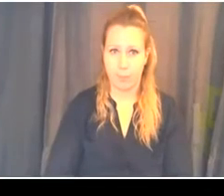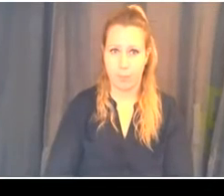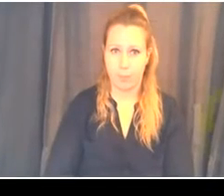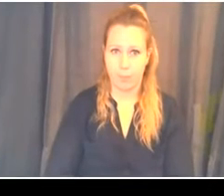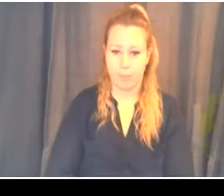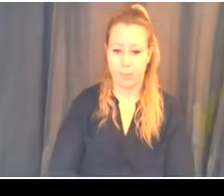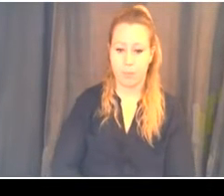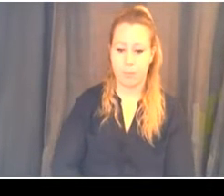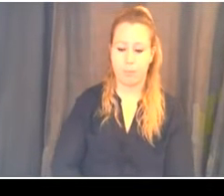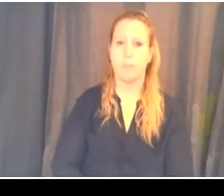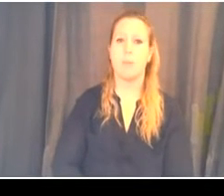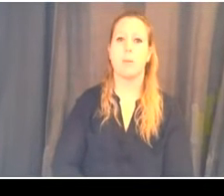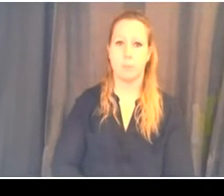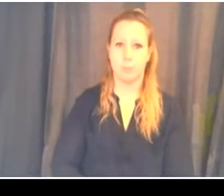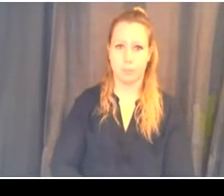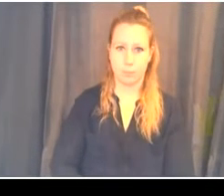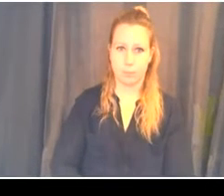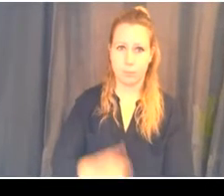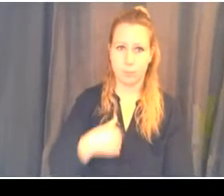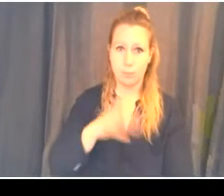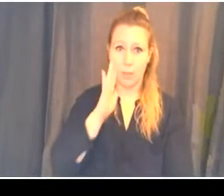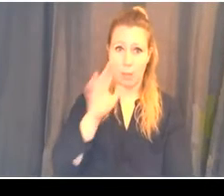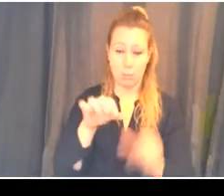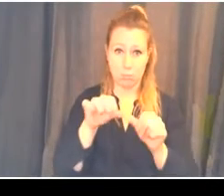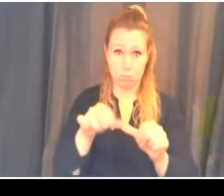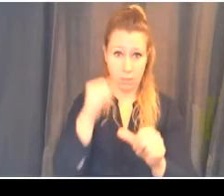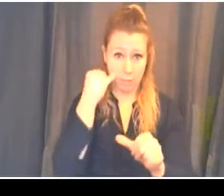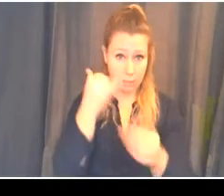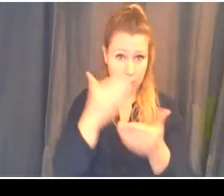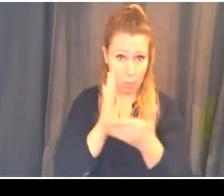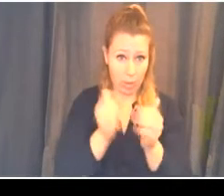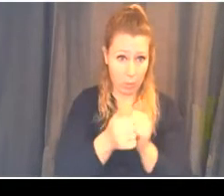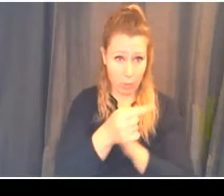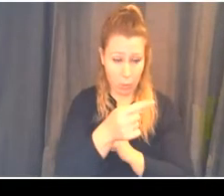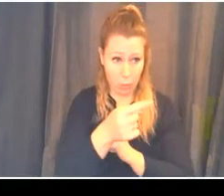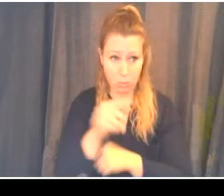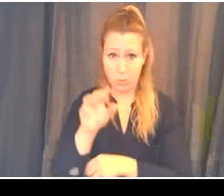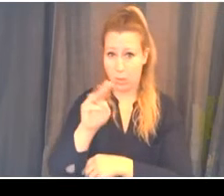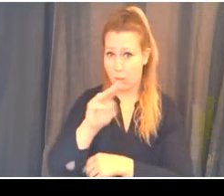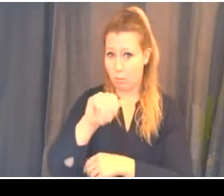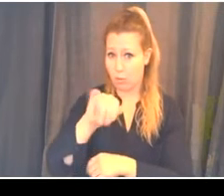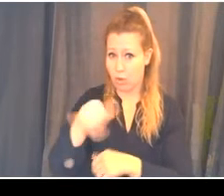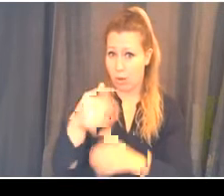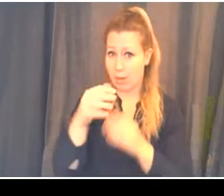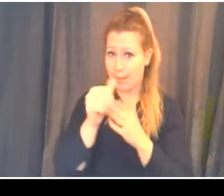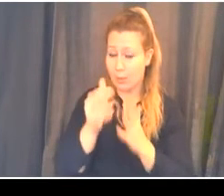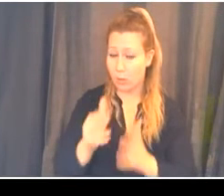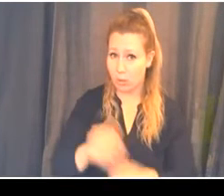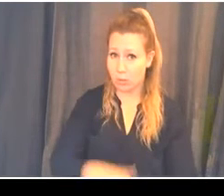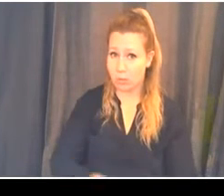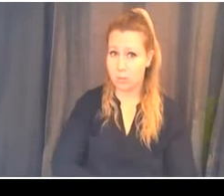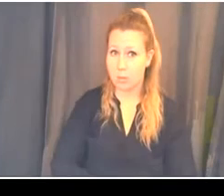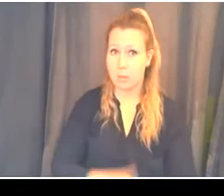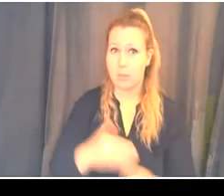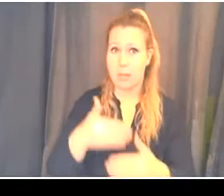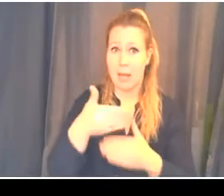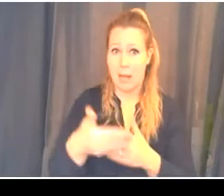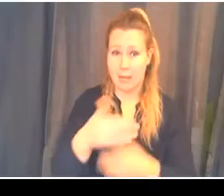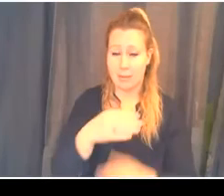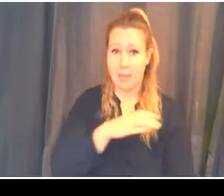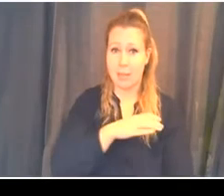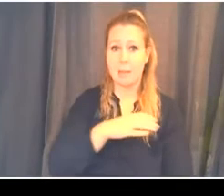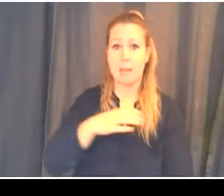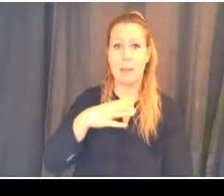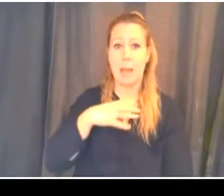lanman again and if any other council members would like to ask questions please please do so by raising your